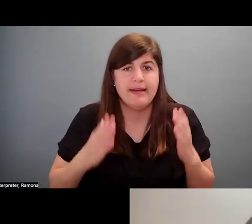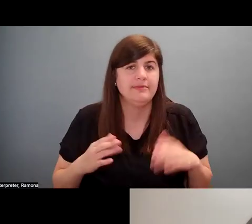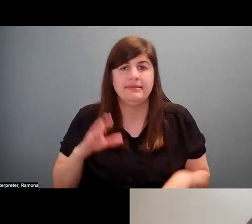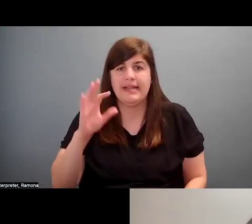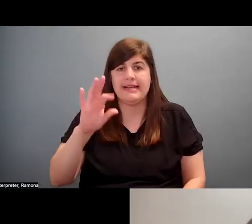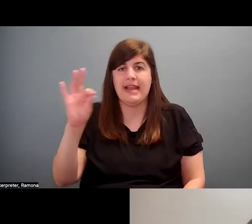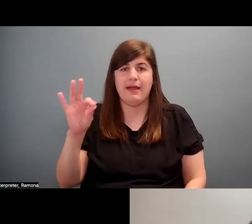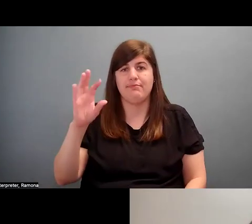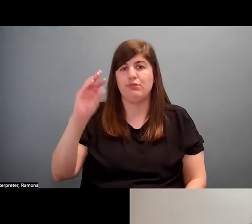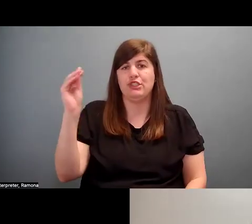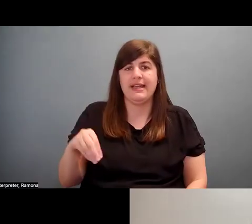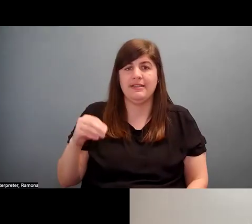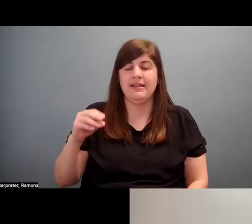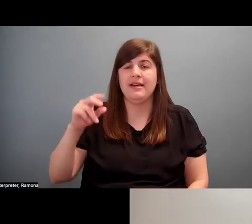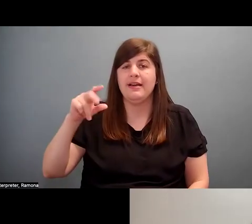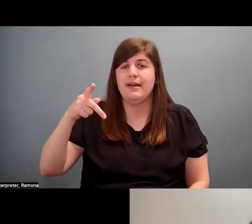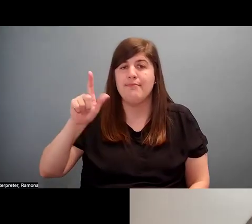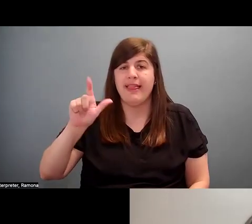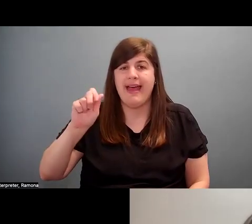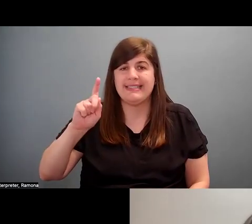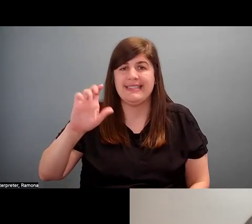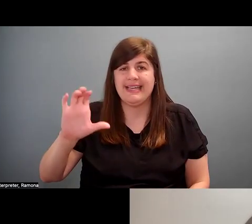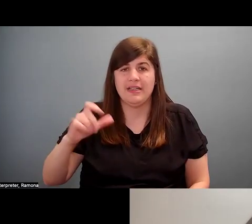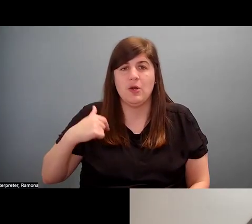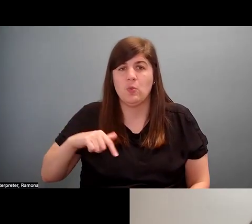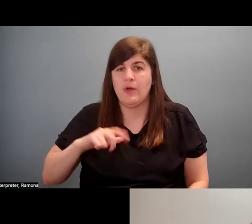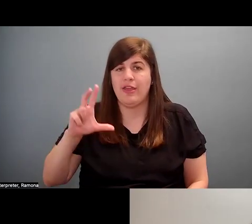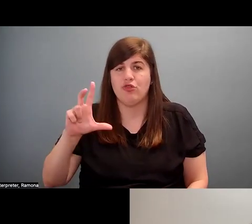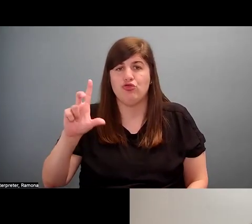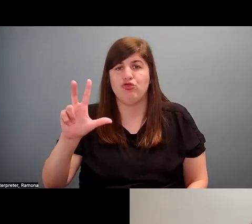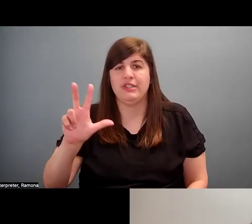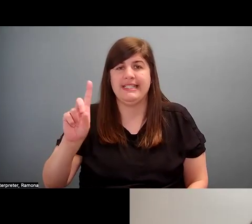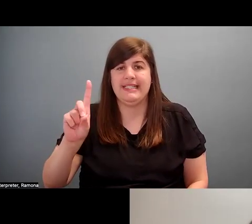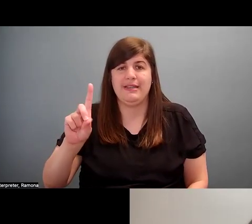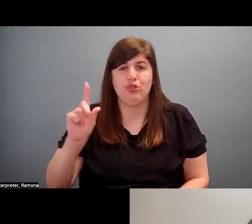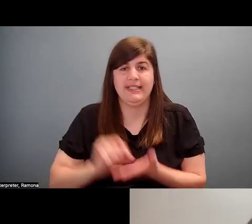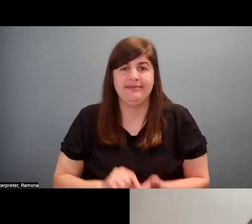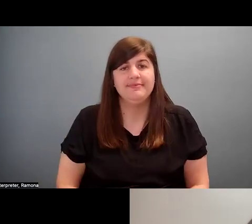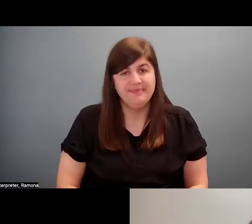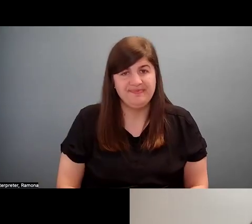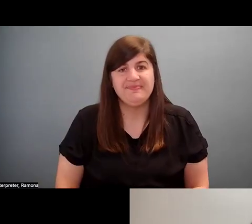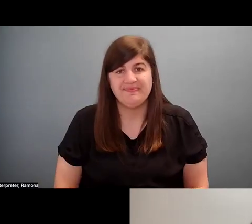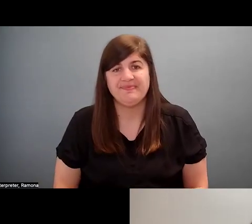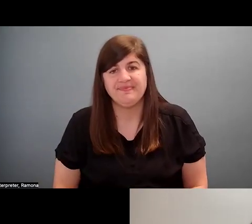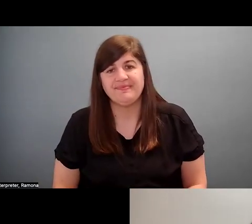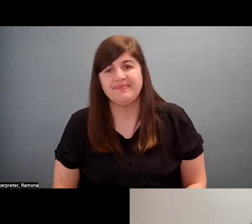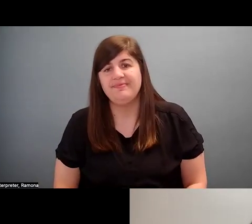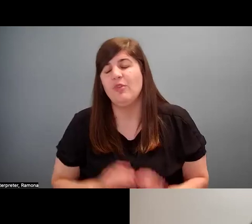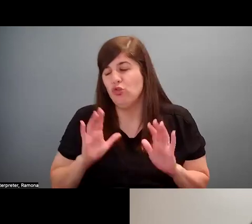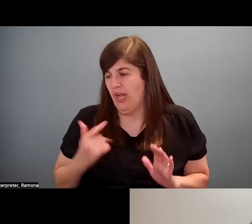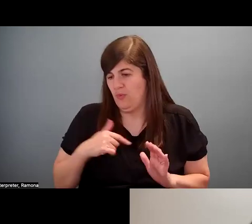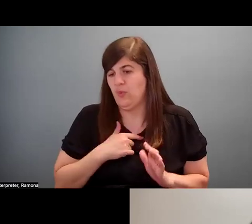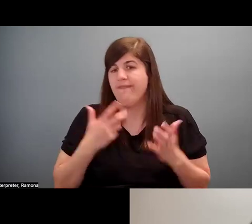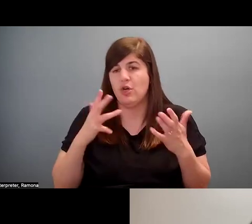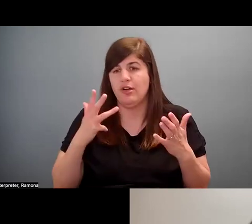99% plastic that we 3D print. Great. Um, we've already,